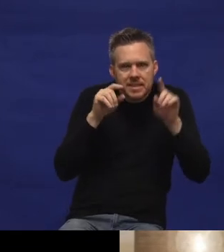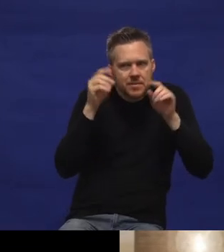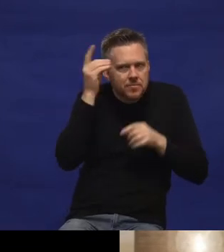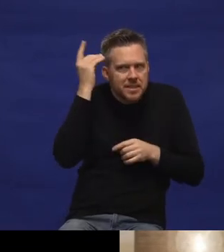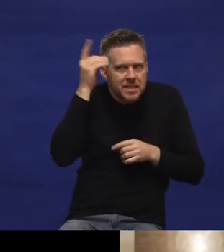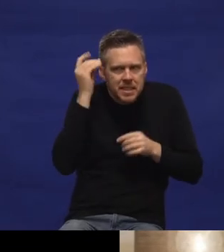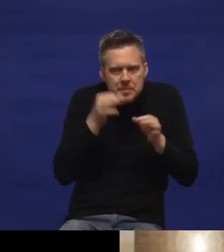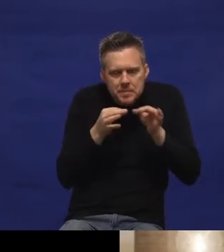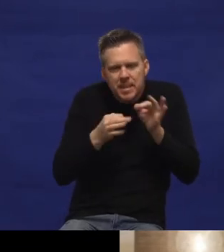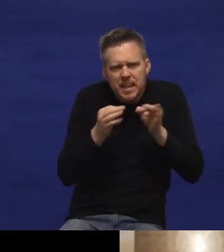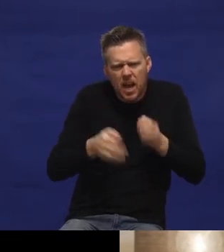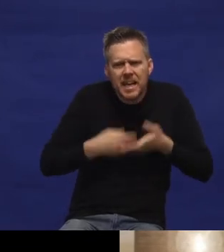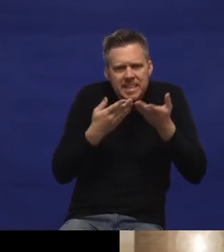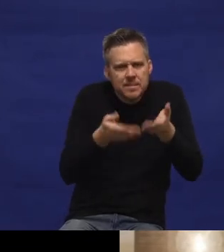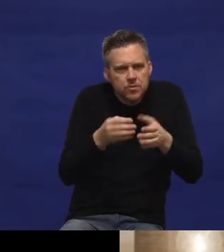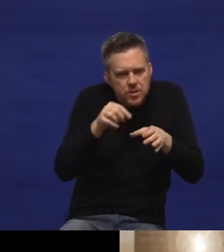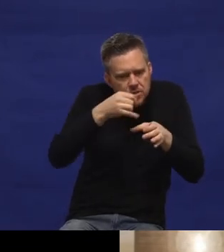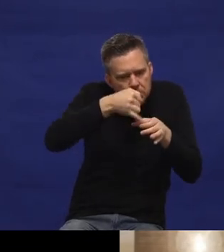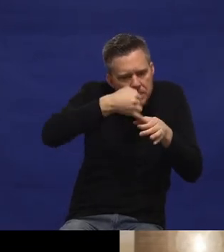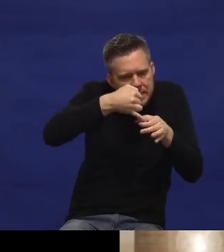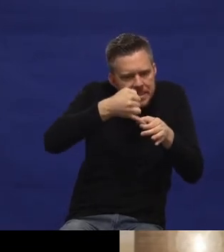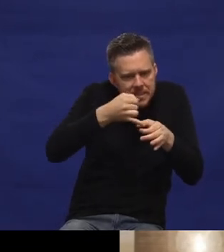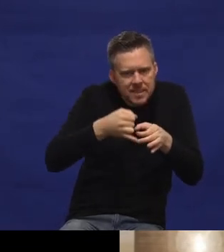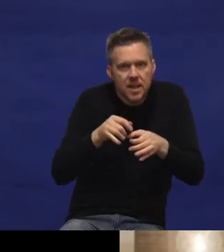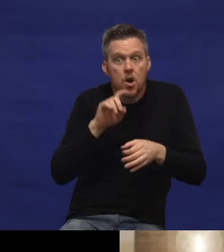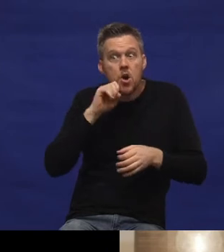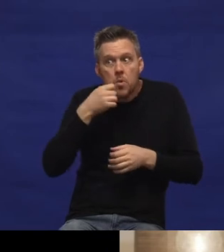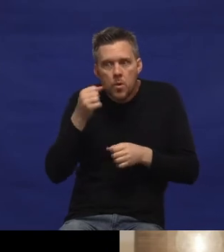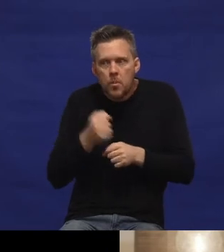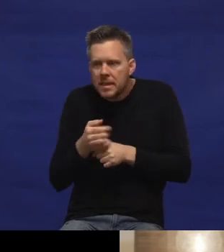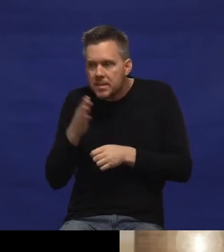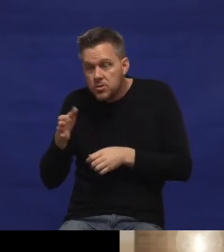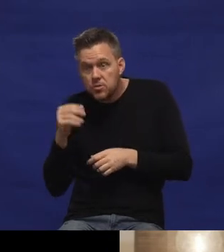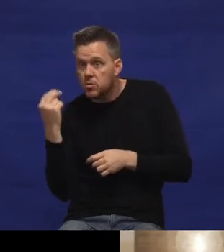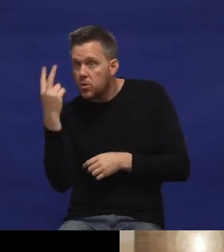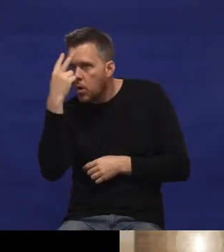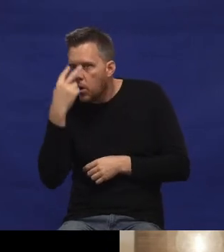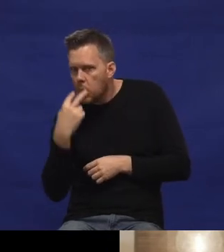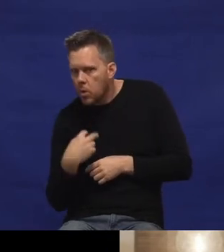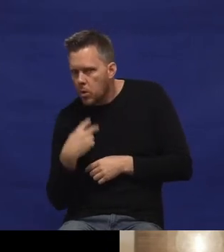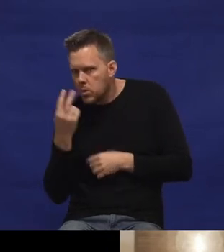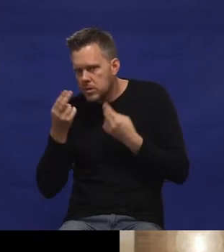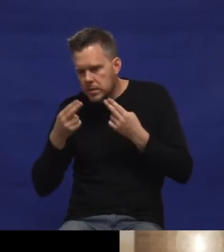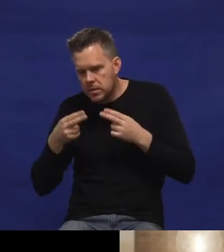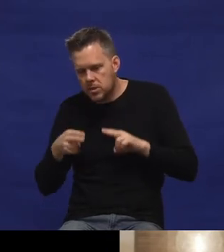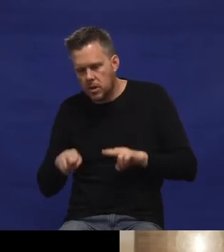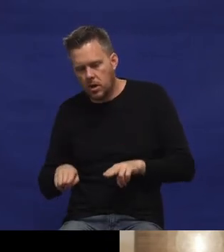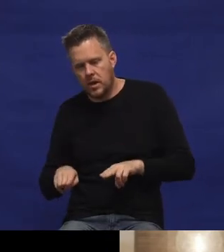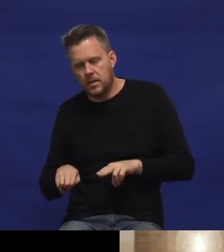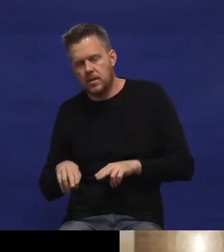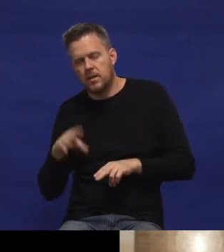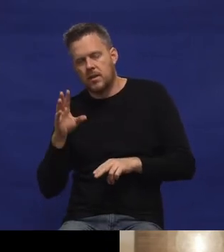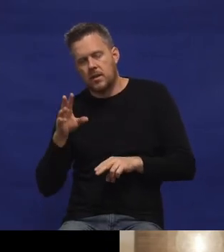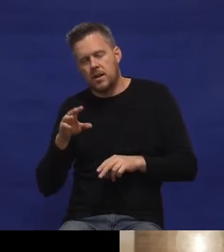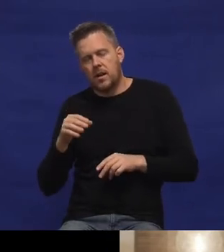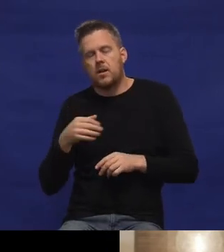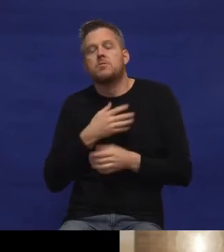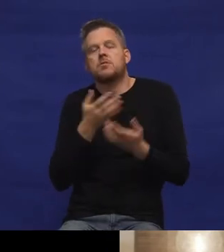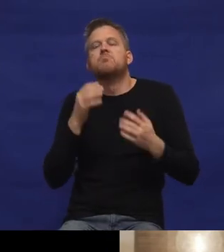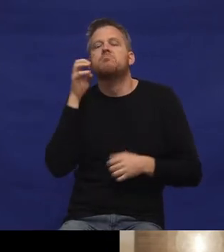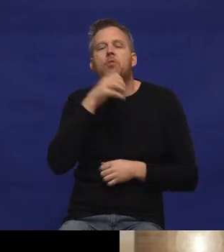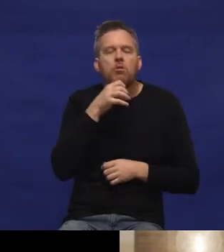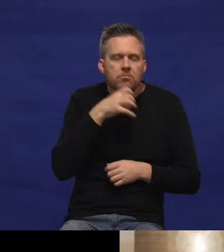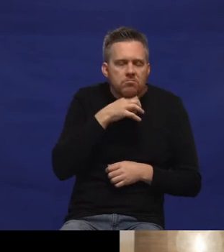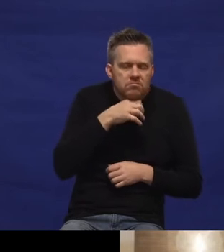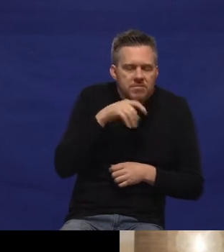plan. Look, if I give you this potion, Eve, it's a potion that will make you look like you have died, and then we'll mourn